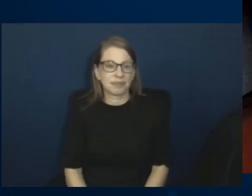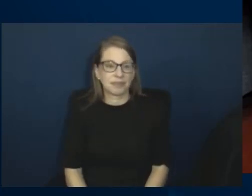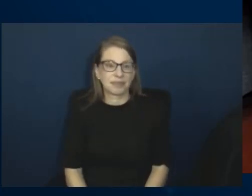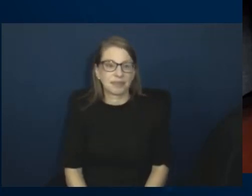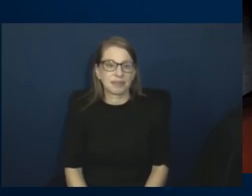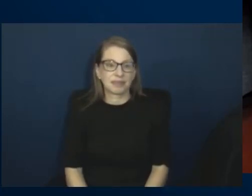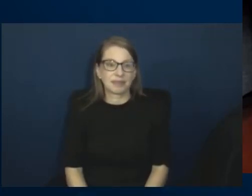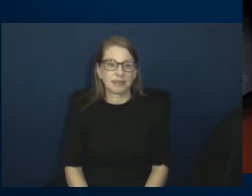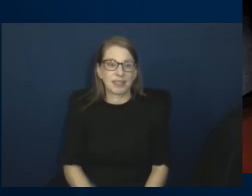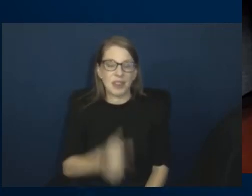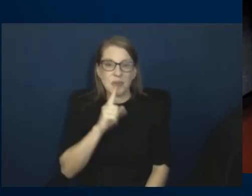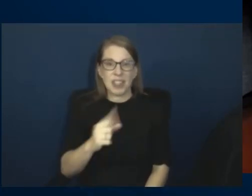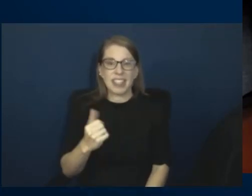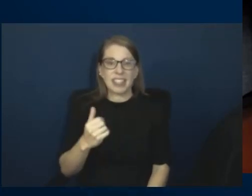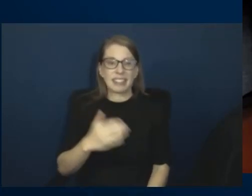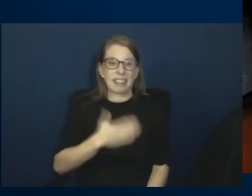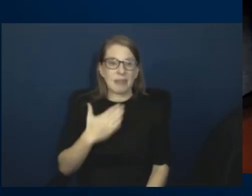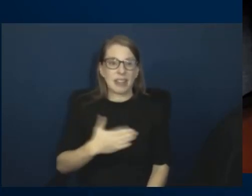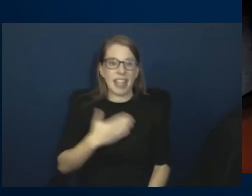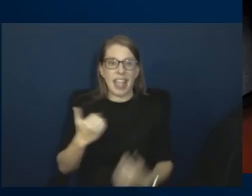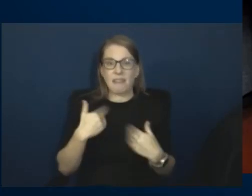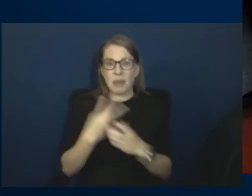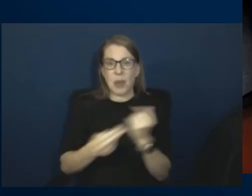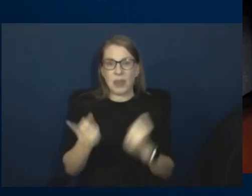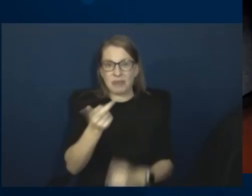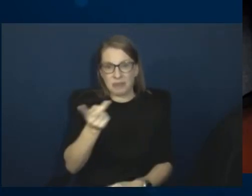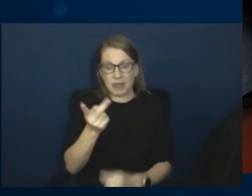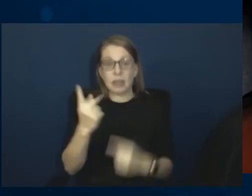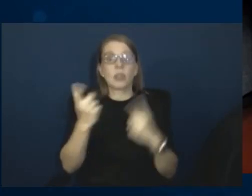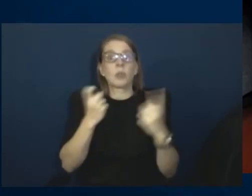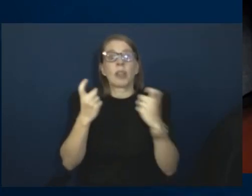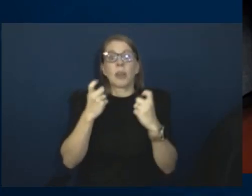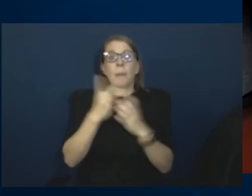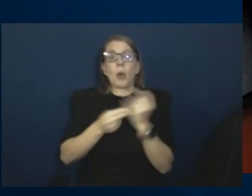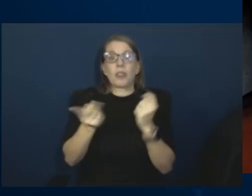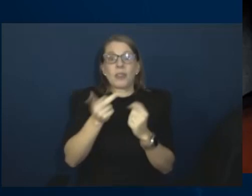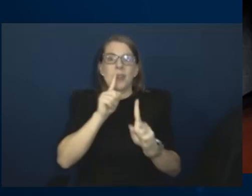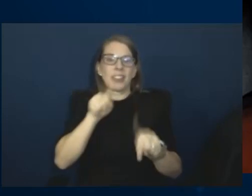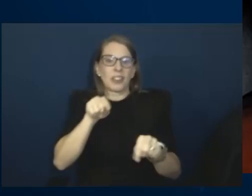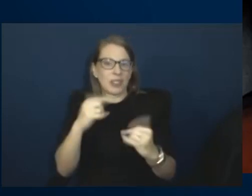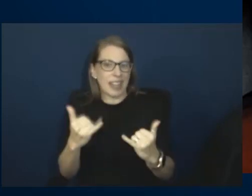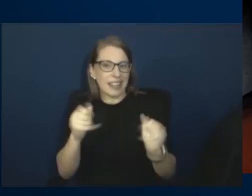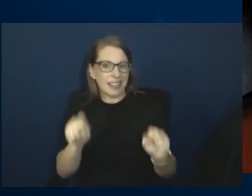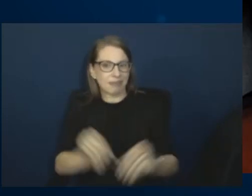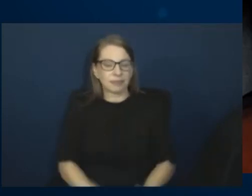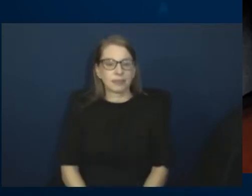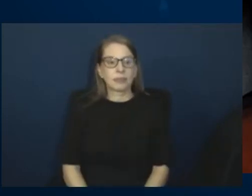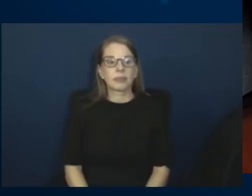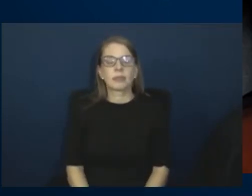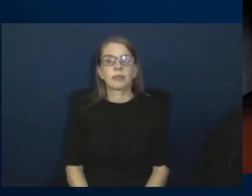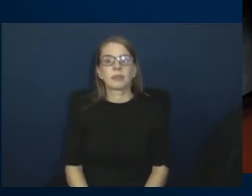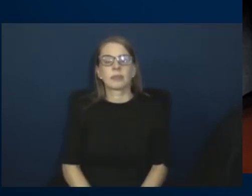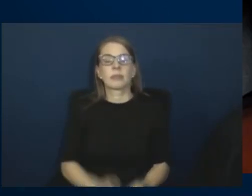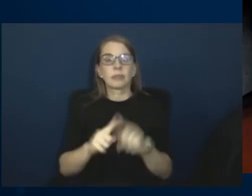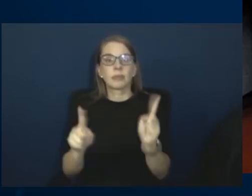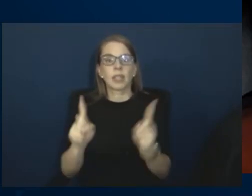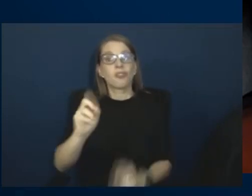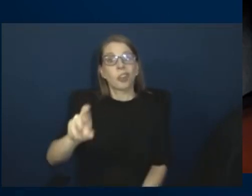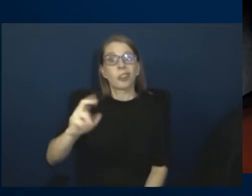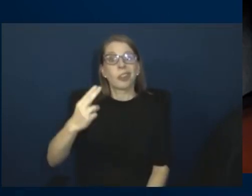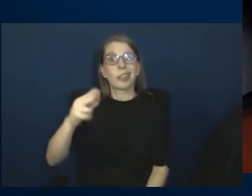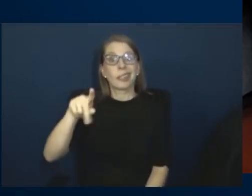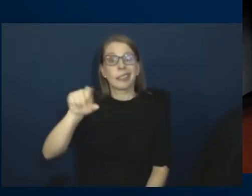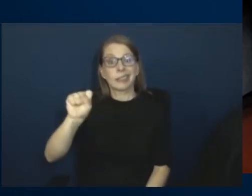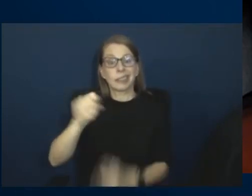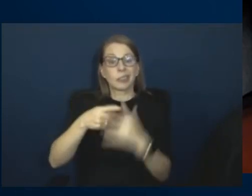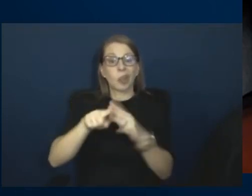to have you both, and we get a lot of questions that I know both of you can answer for us today. But Dr. Higgs, I'm just going to start off with you and just